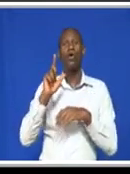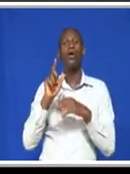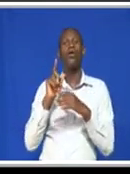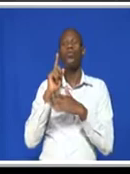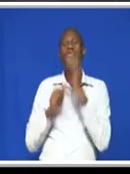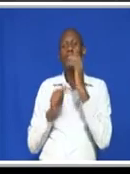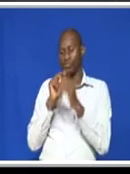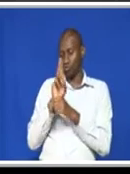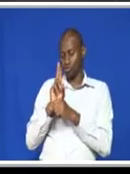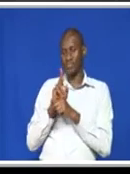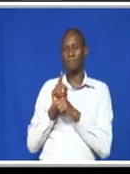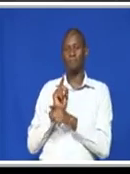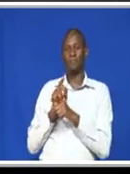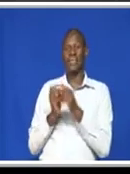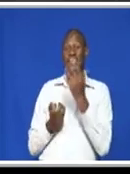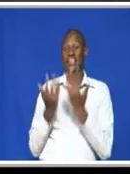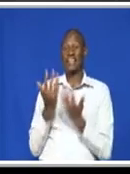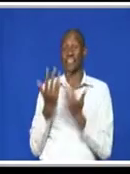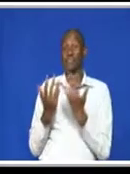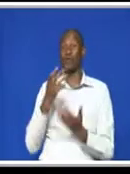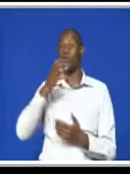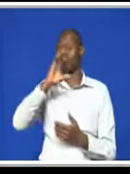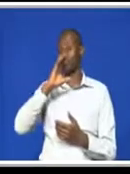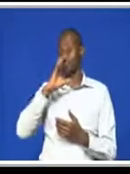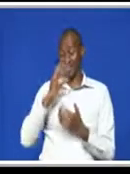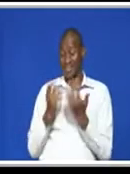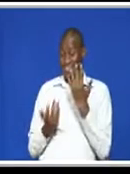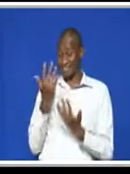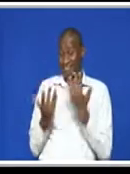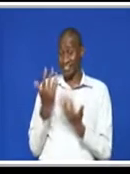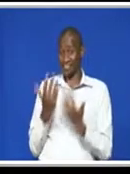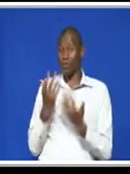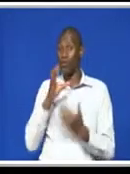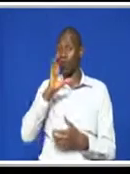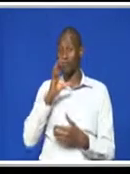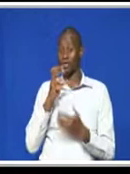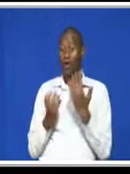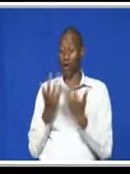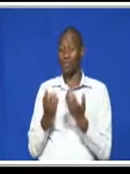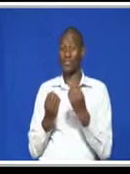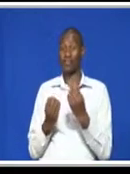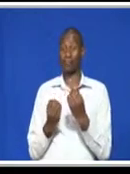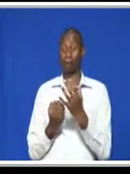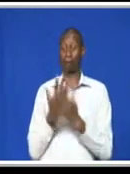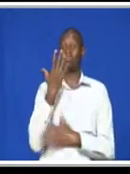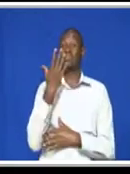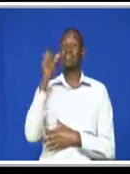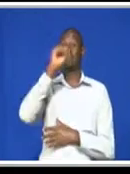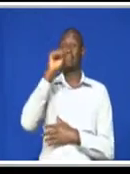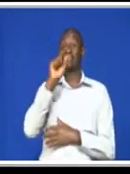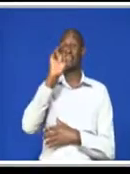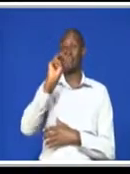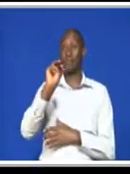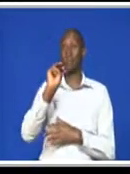we use it to heat water. And once it heats water, the water produces steam. And then the